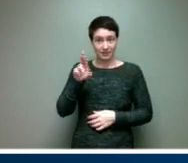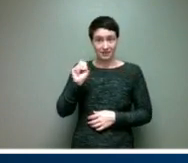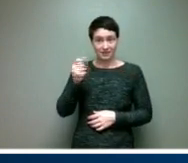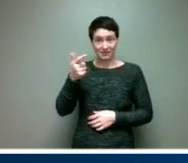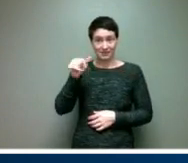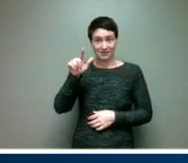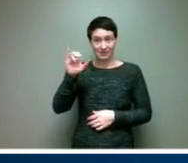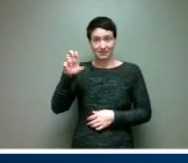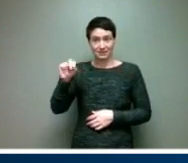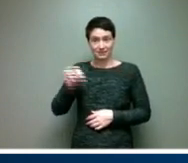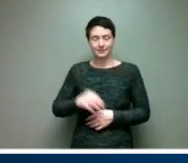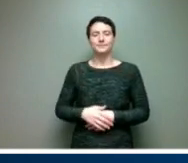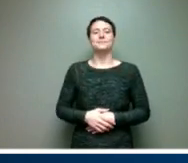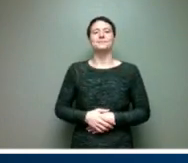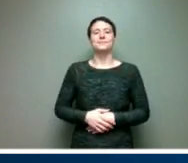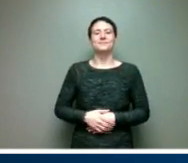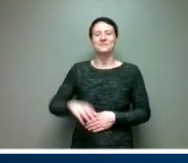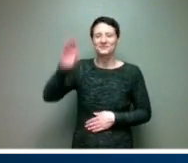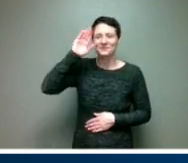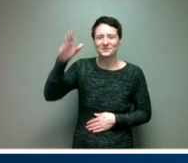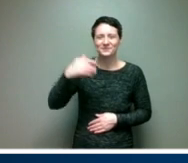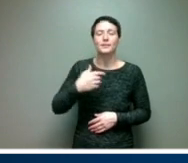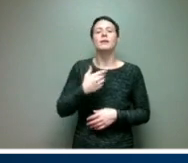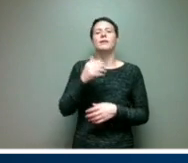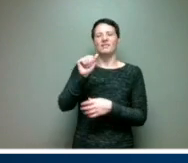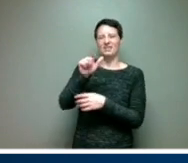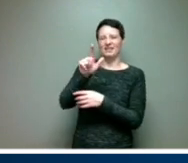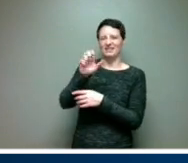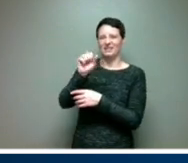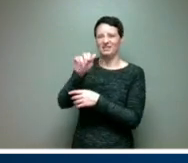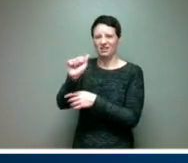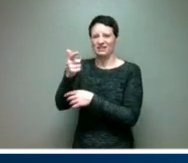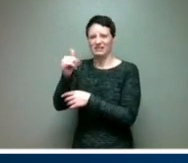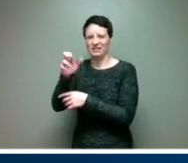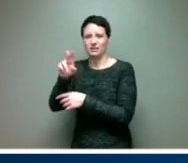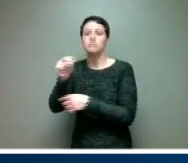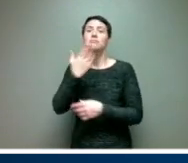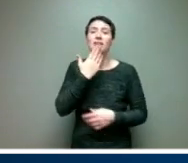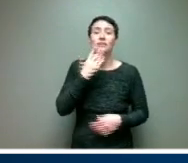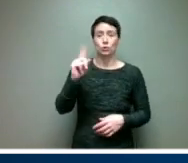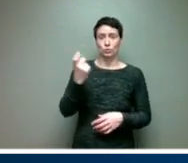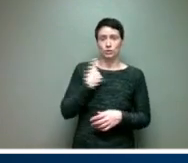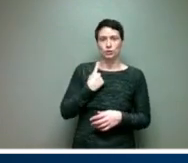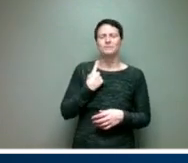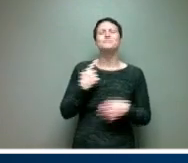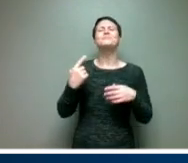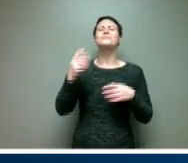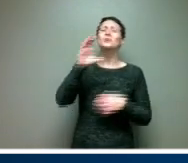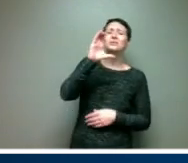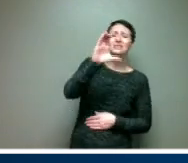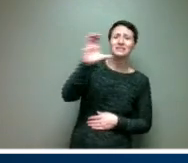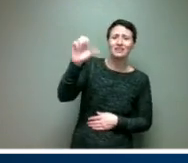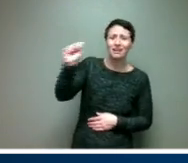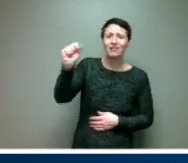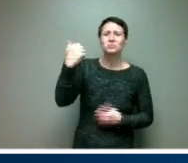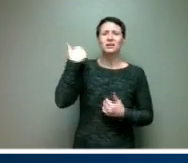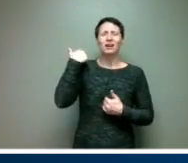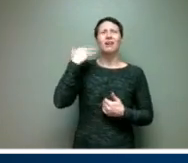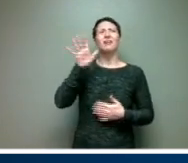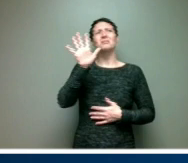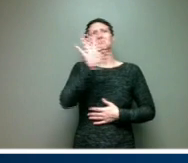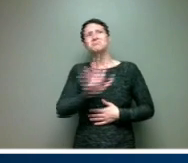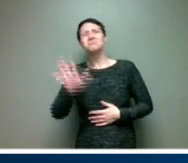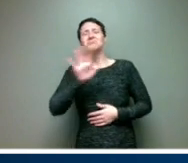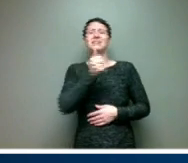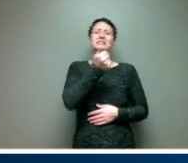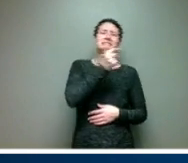question. When you look at our enrollment in Columbus City Schools, we roughly have 17 to 18%